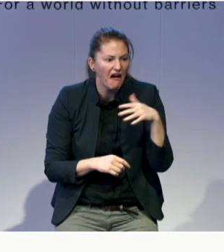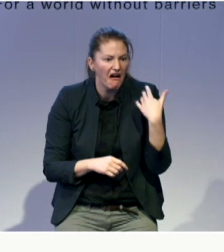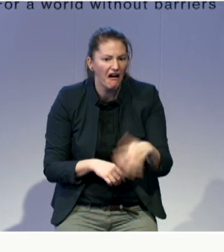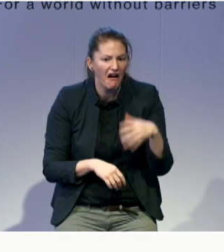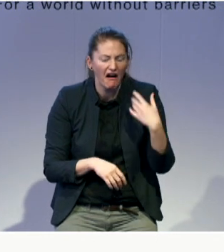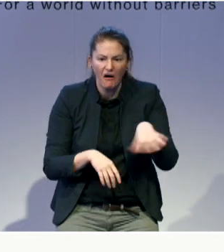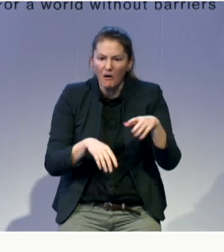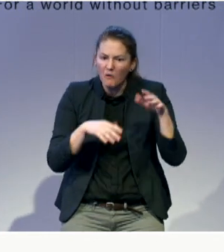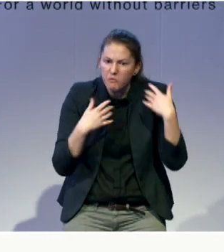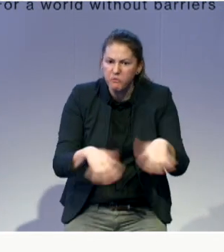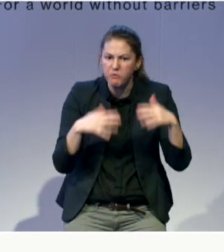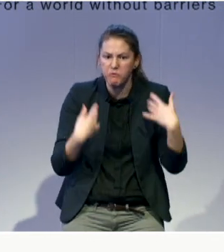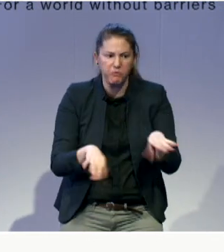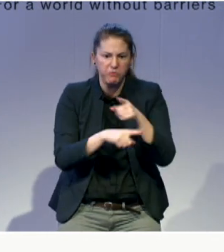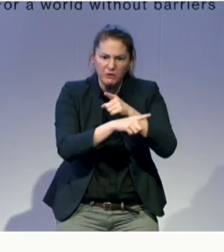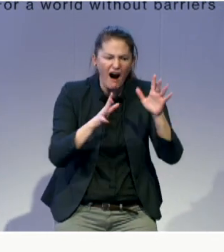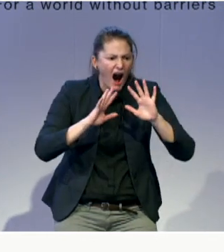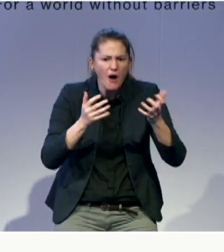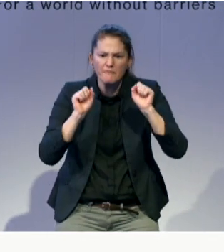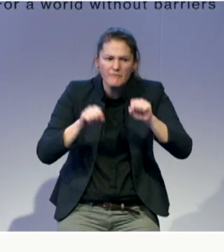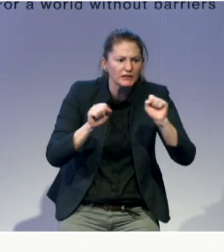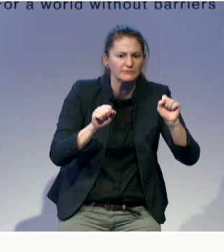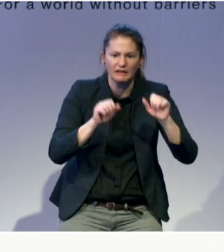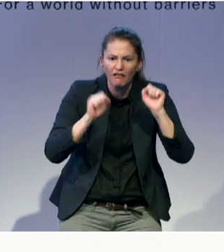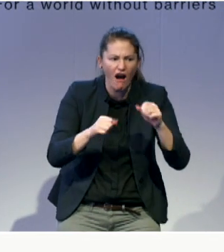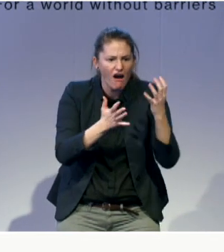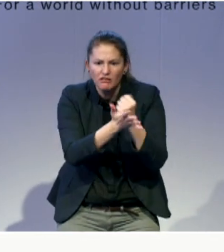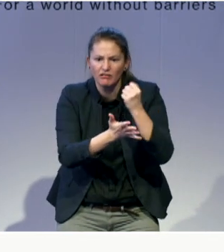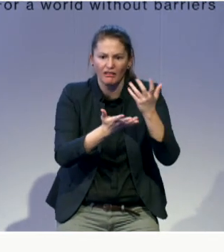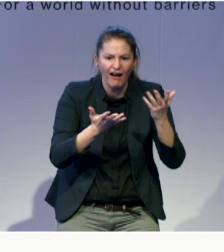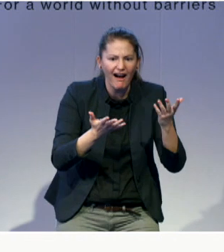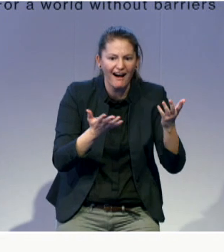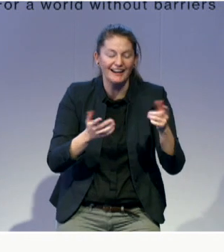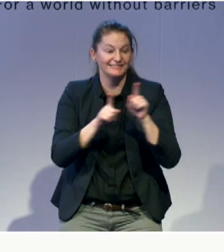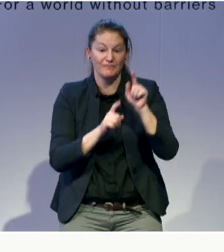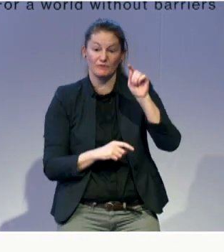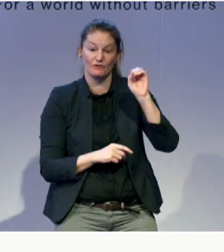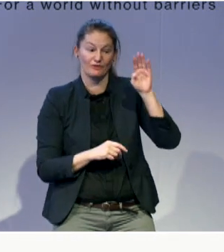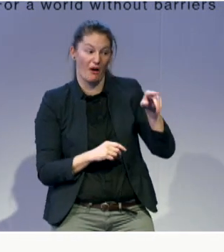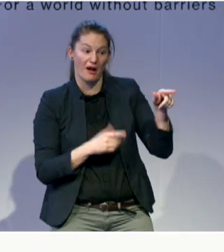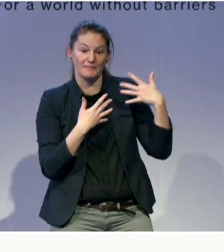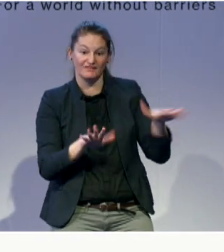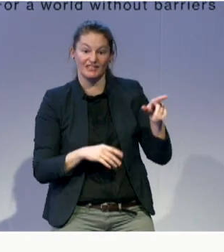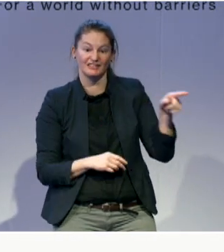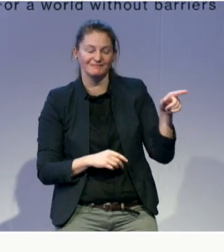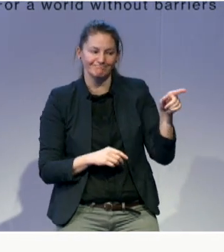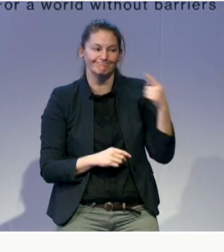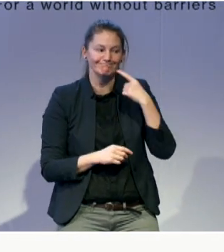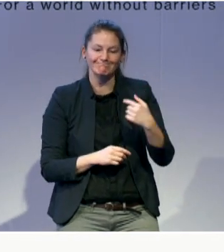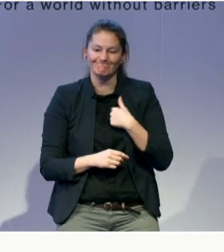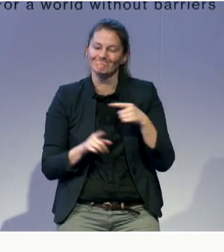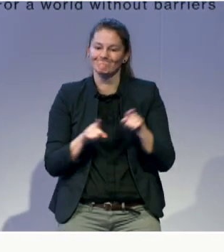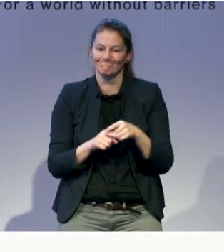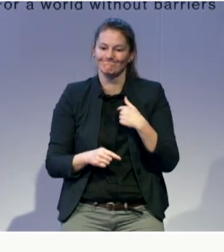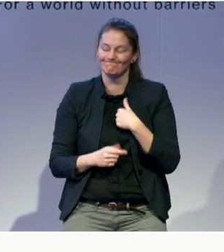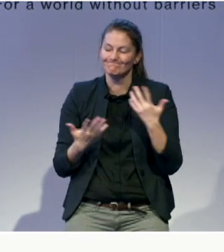happen. And like Tom, yes, I will fully admit I'm embarrassed that the United States of America did not